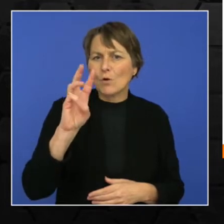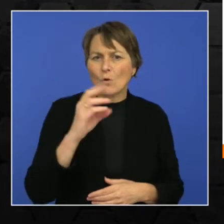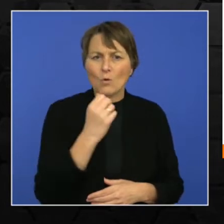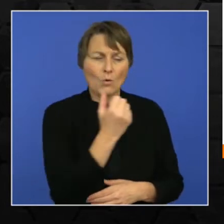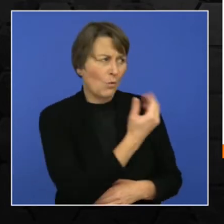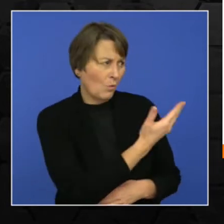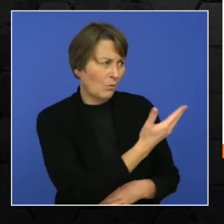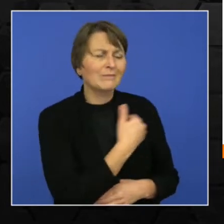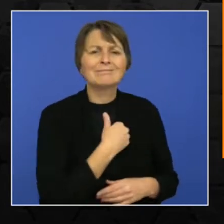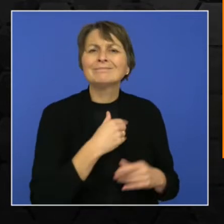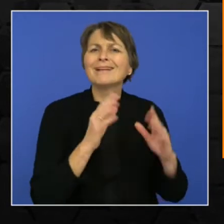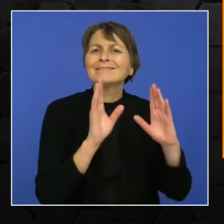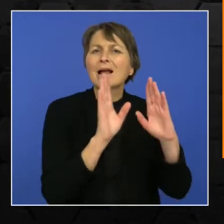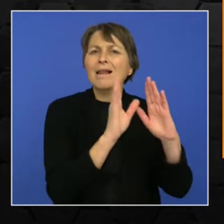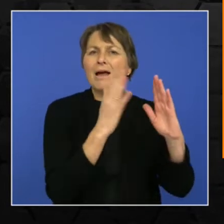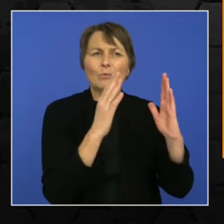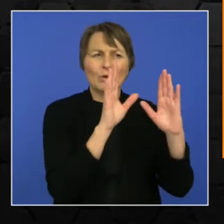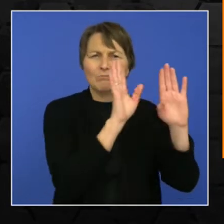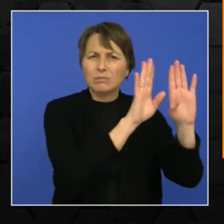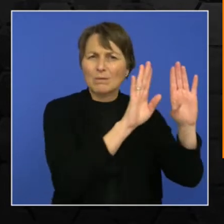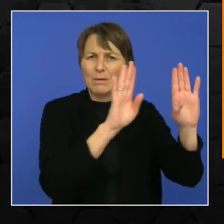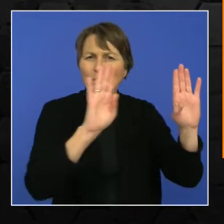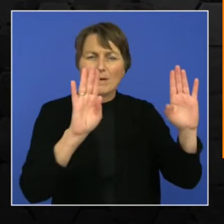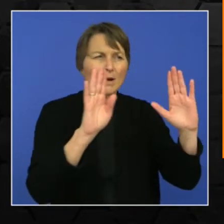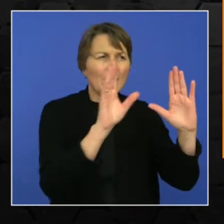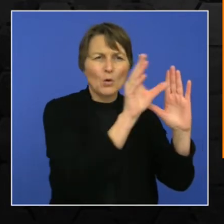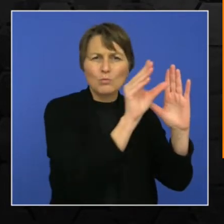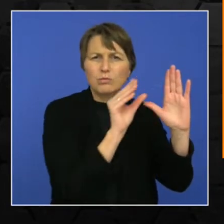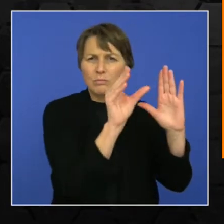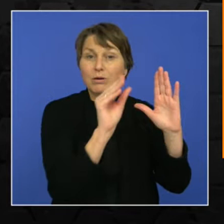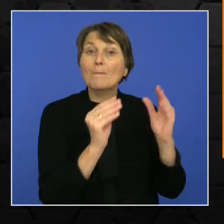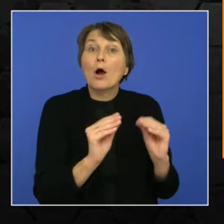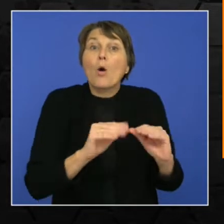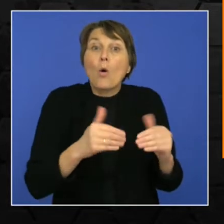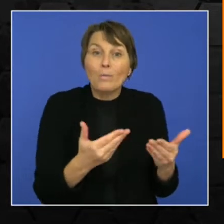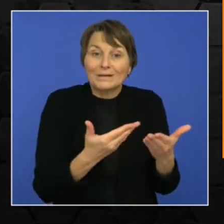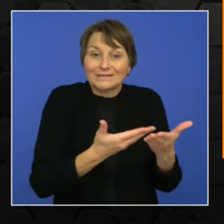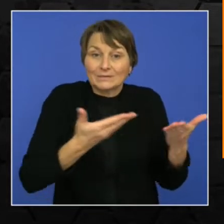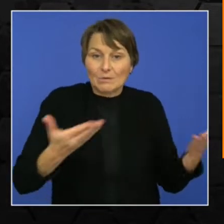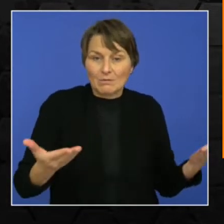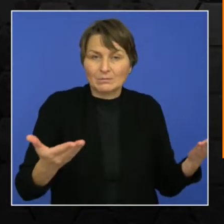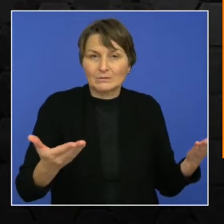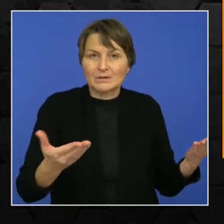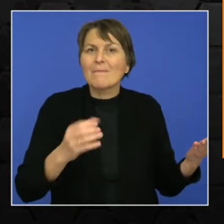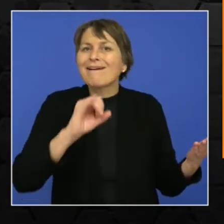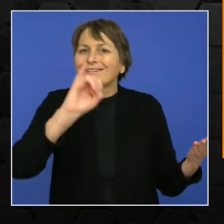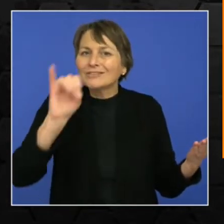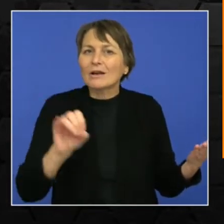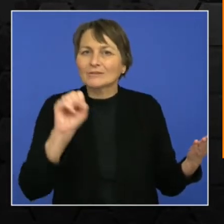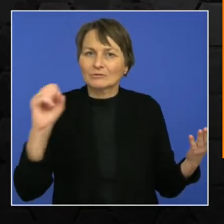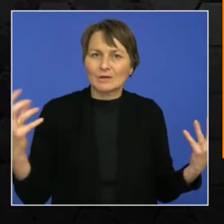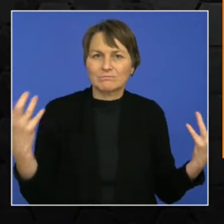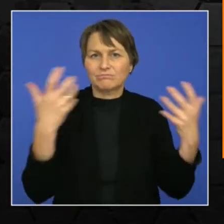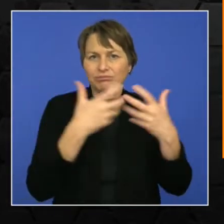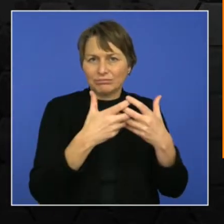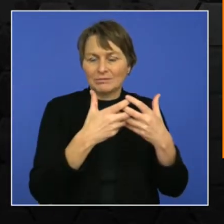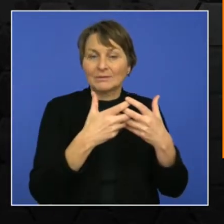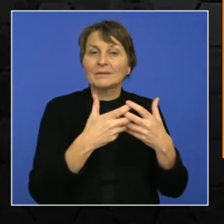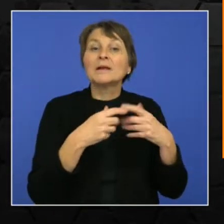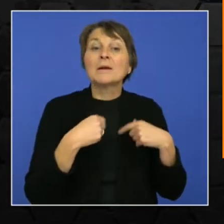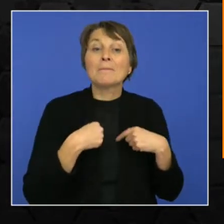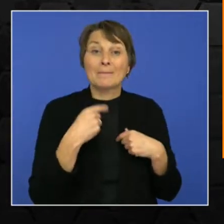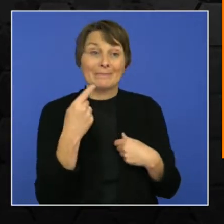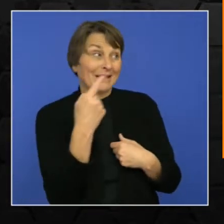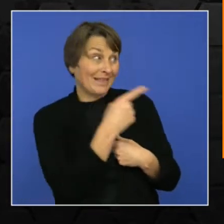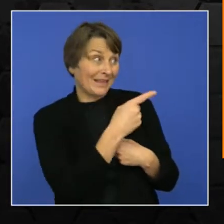using JavaScript, obviously. Cool. So machine learning in JavaScript, why and what is TensorFlow? Those who didn't know about, I am talking about here totally on beginner's